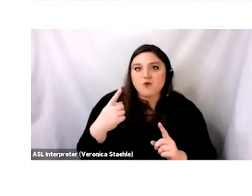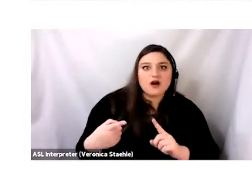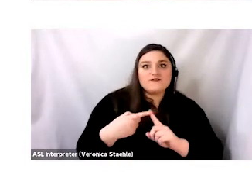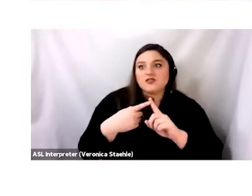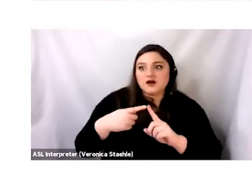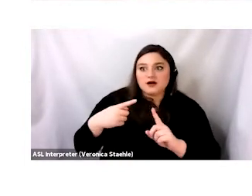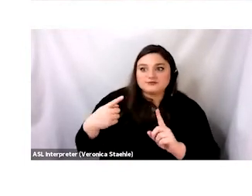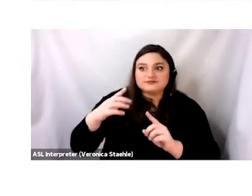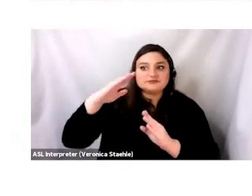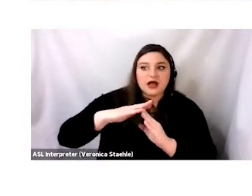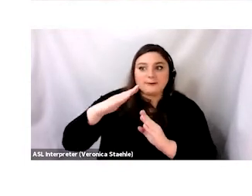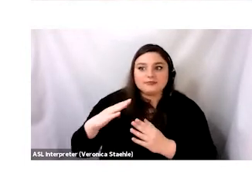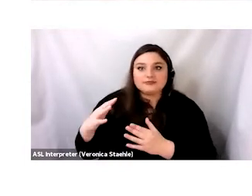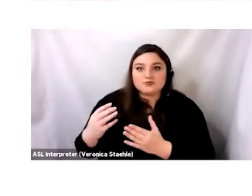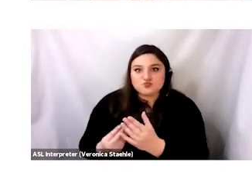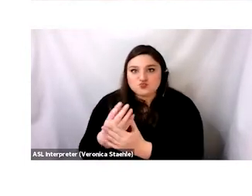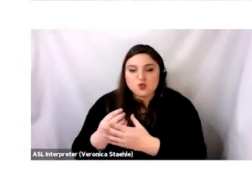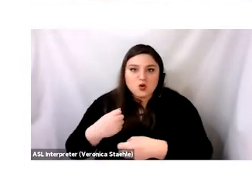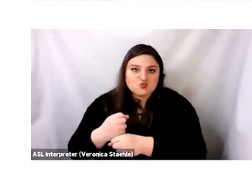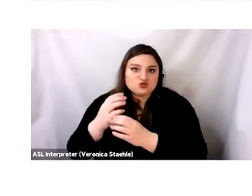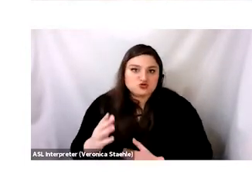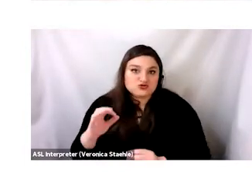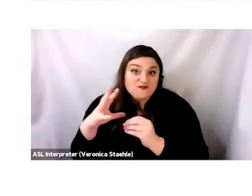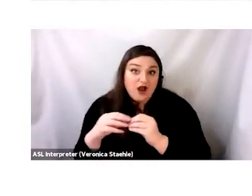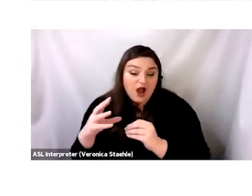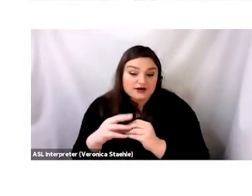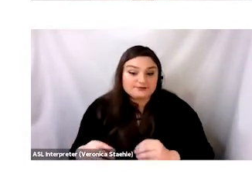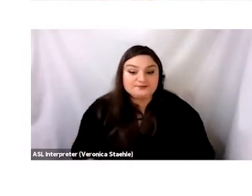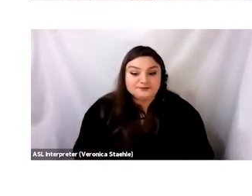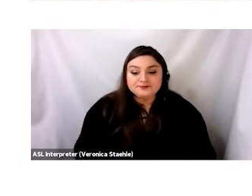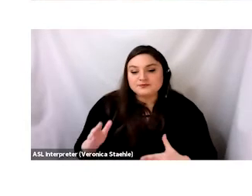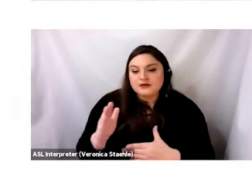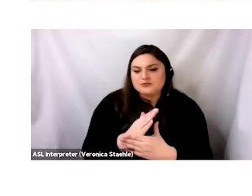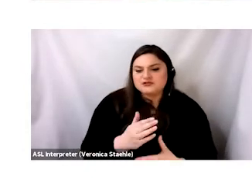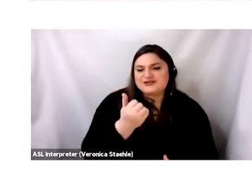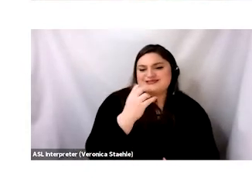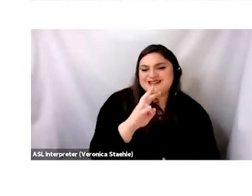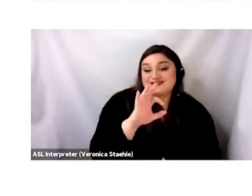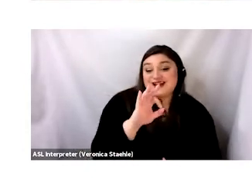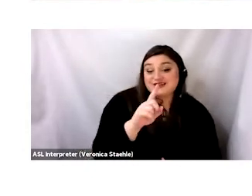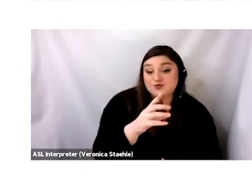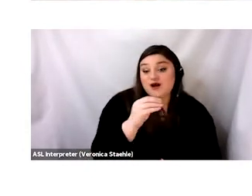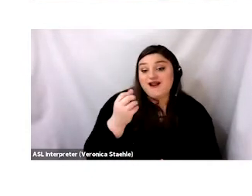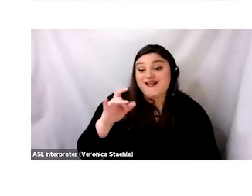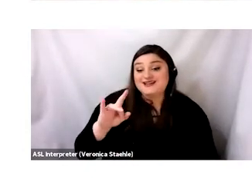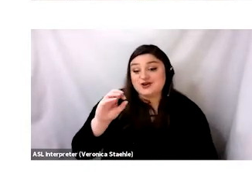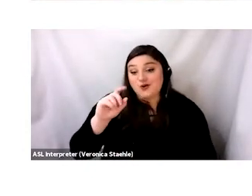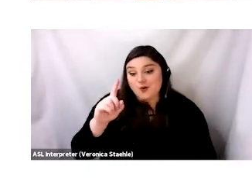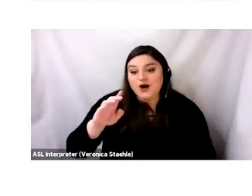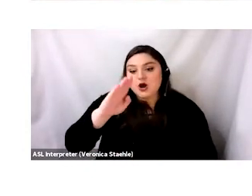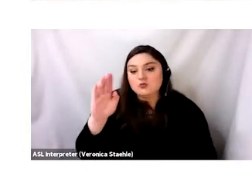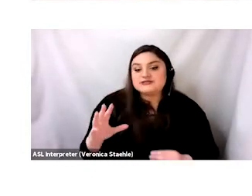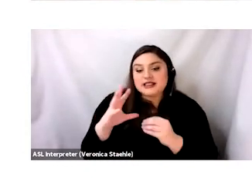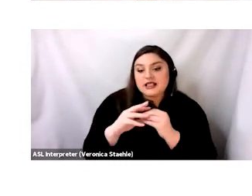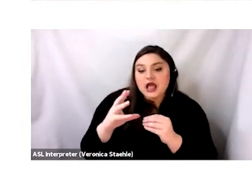world. Between 1791 and 1801, Brazilian cotton represented 40% of raw cotton imports into